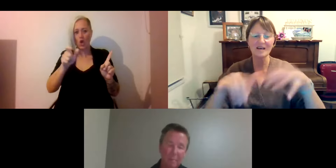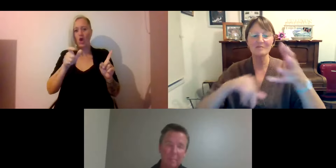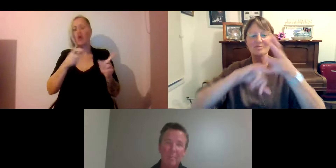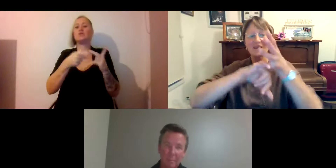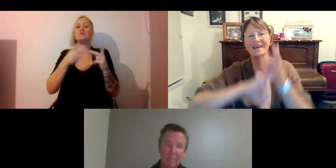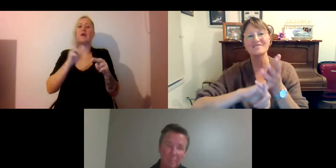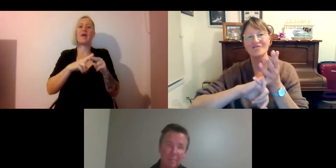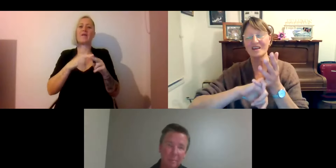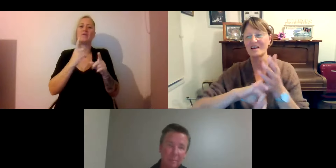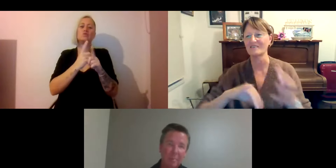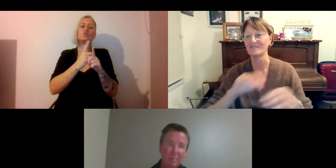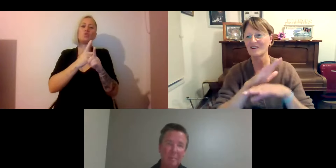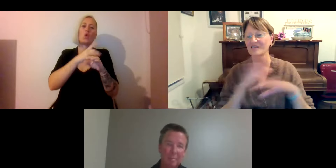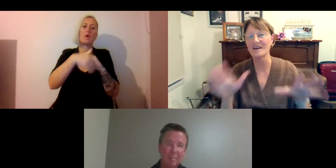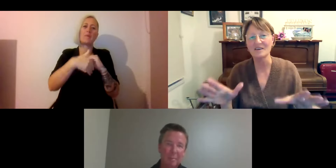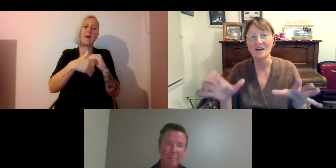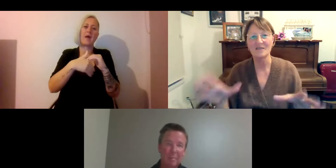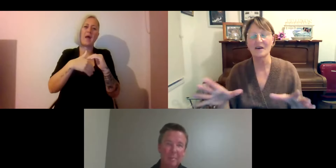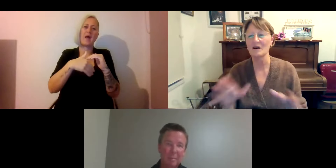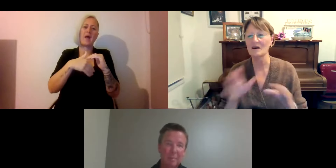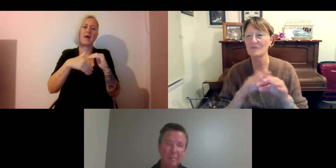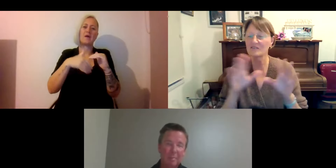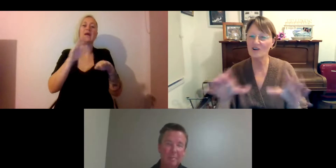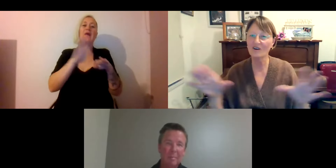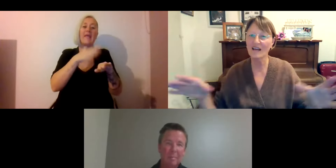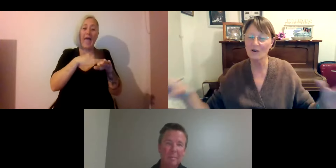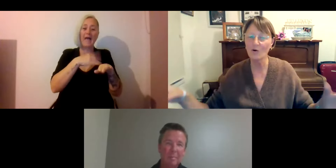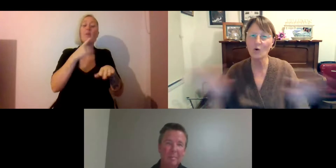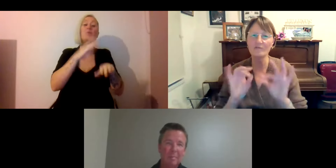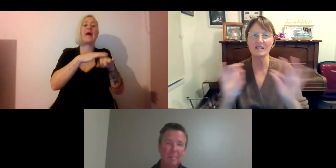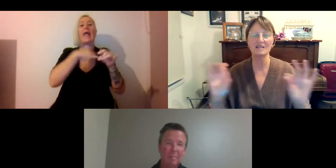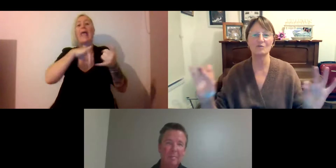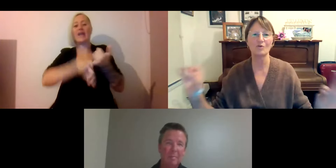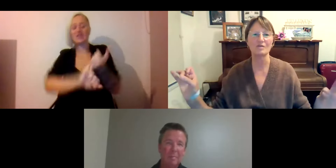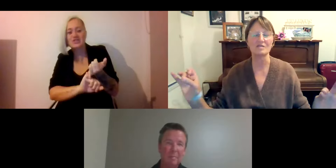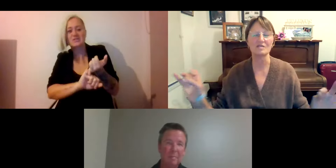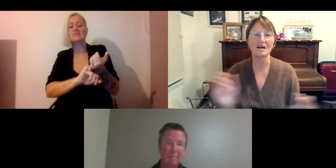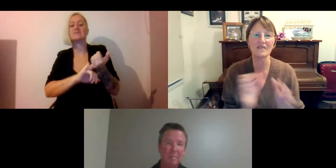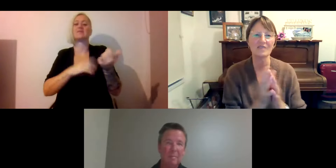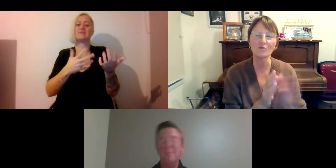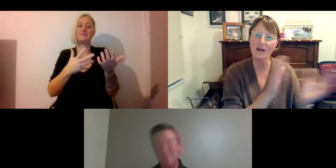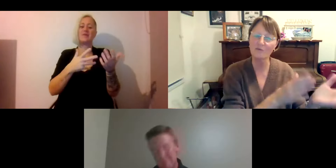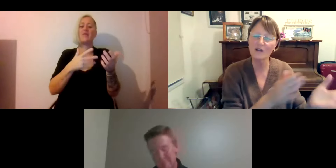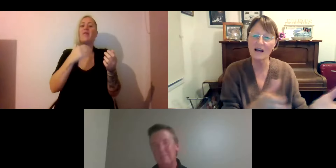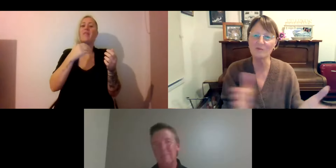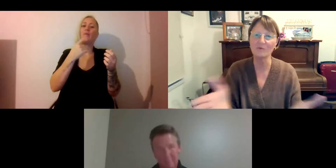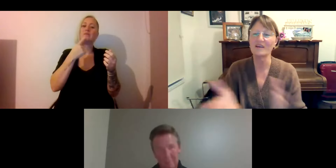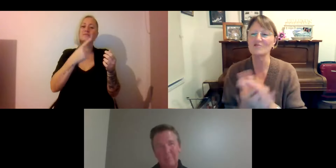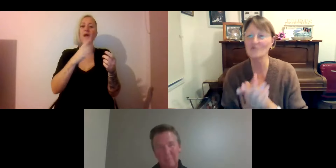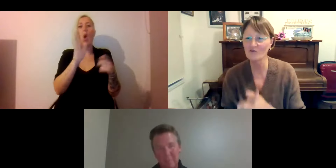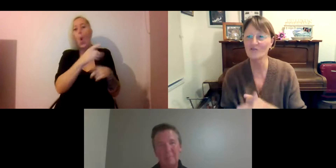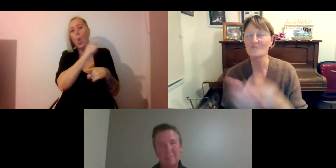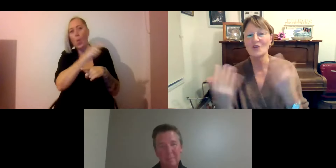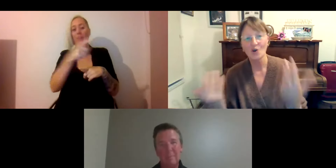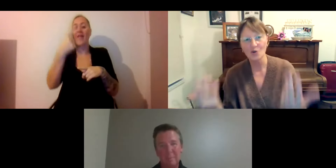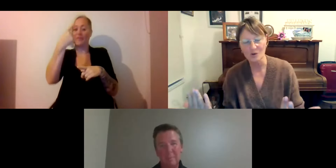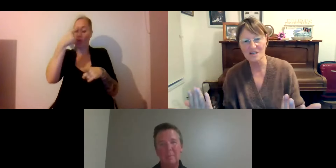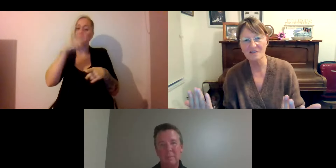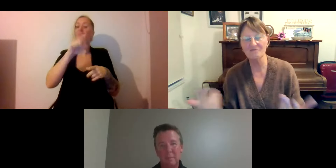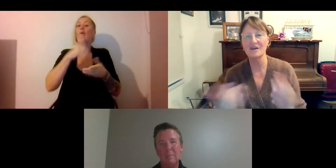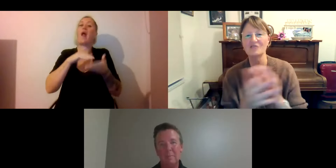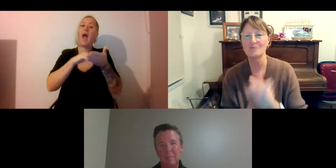cats, they would put the S on the end. Like they signed all of the little words, and they thought that would help children